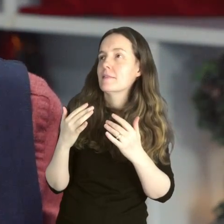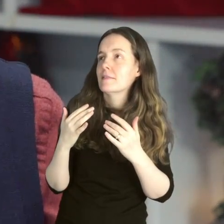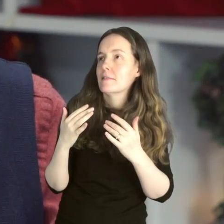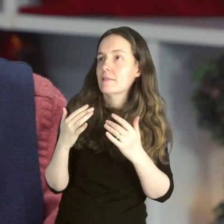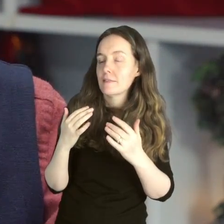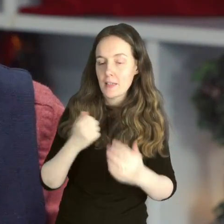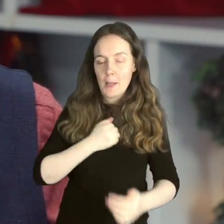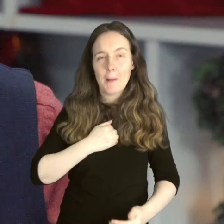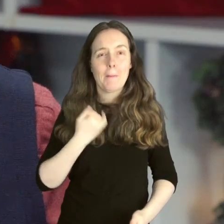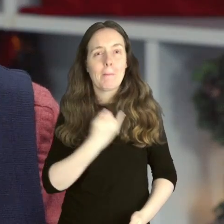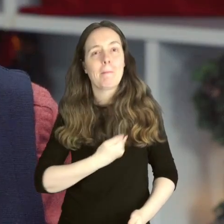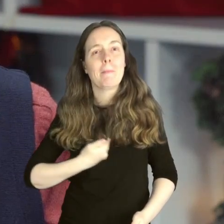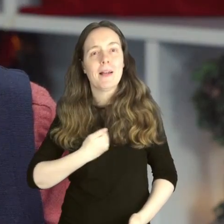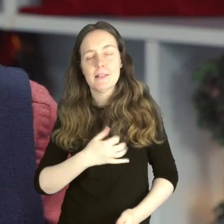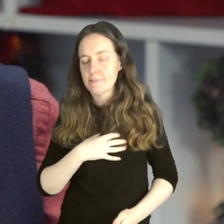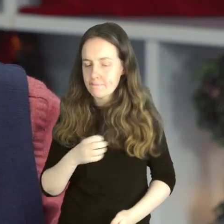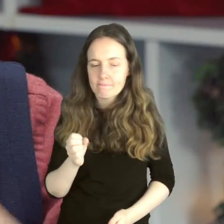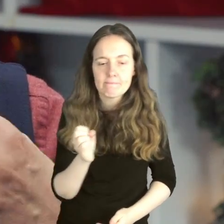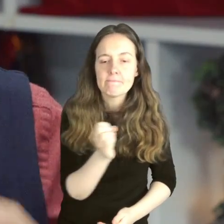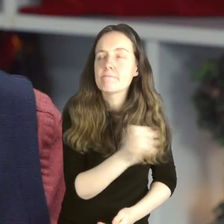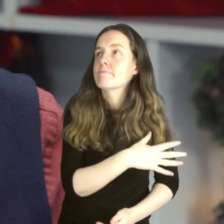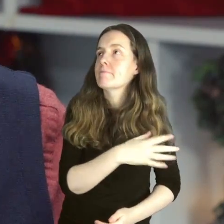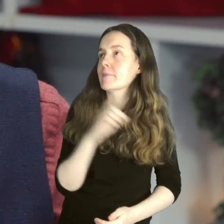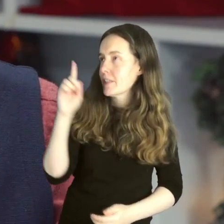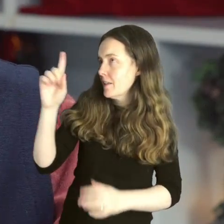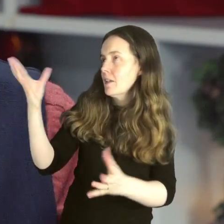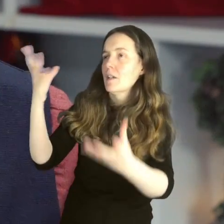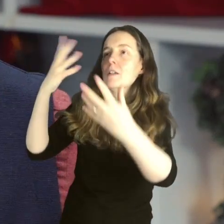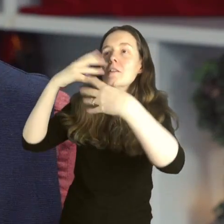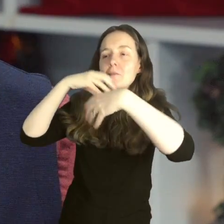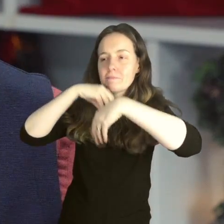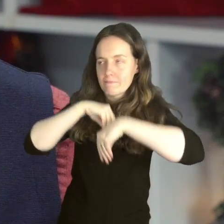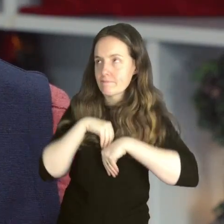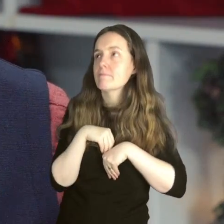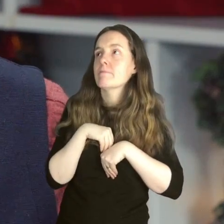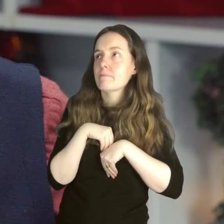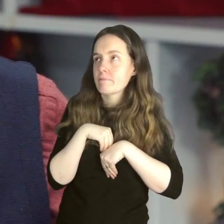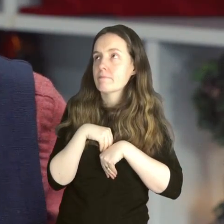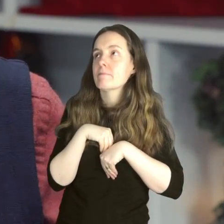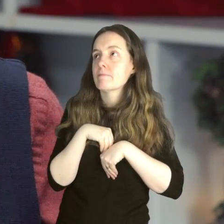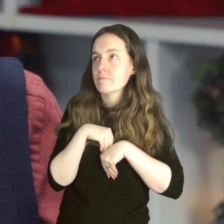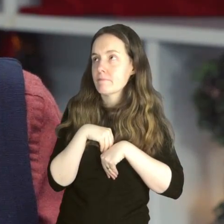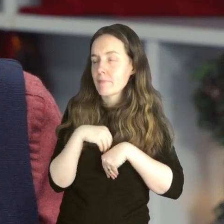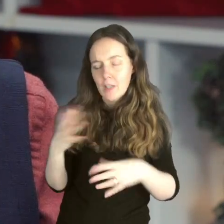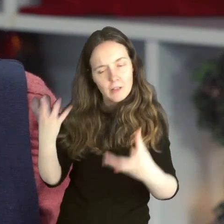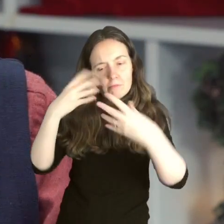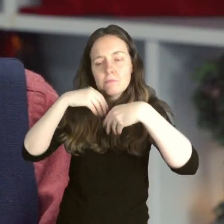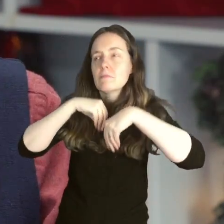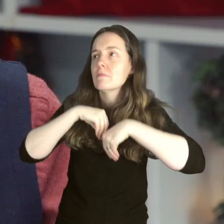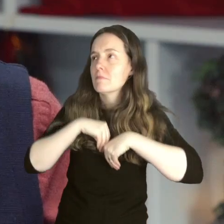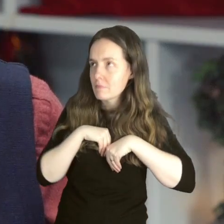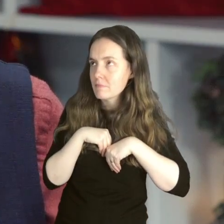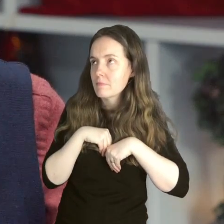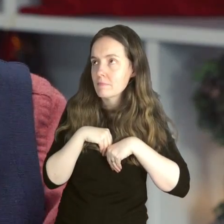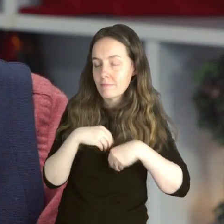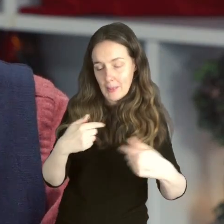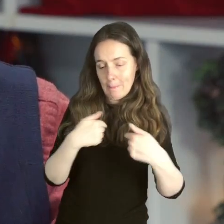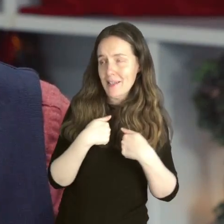Cast out my sin and enter in. Be born in